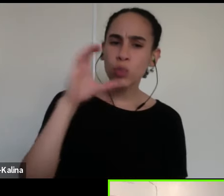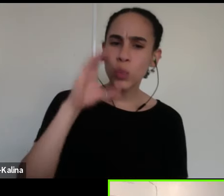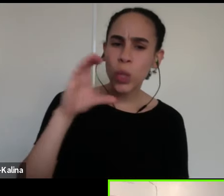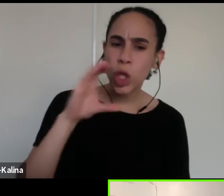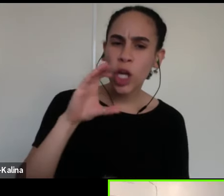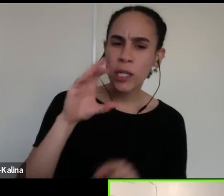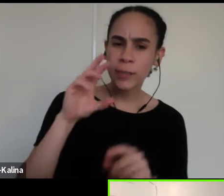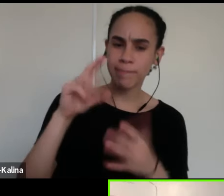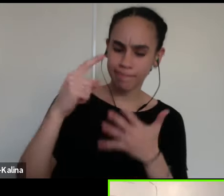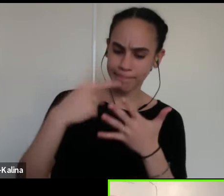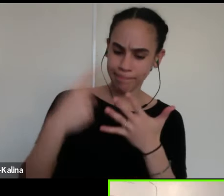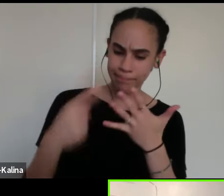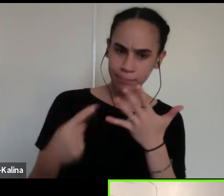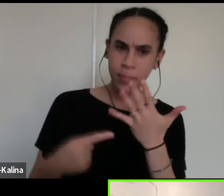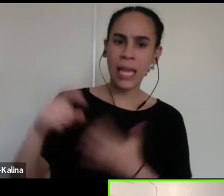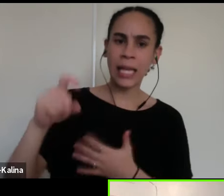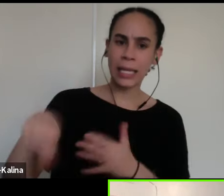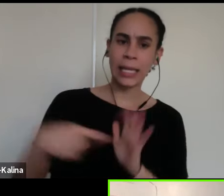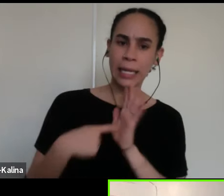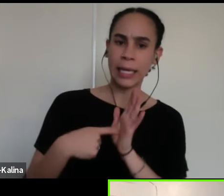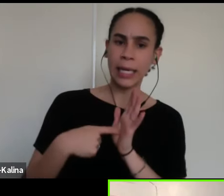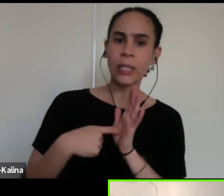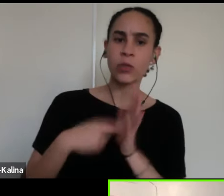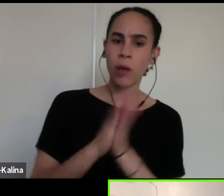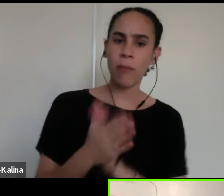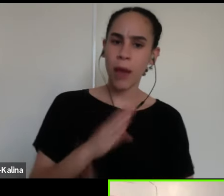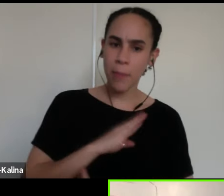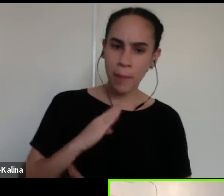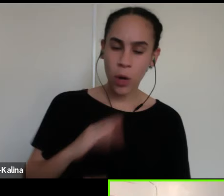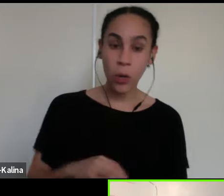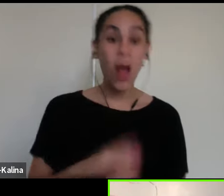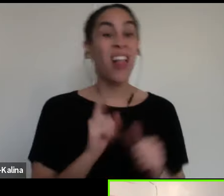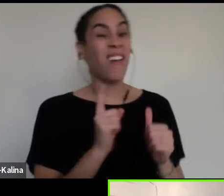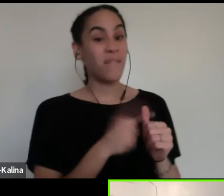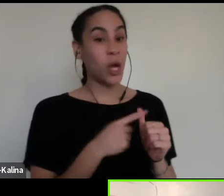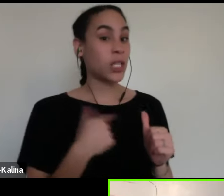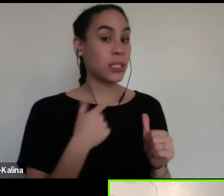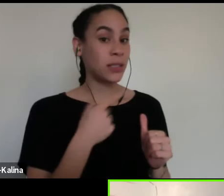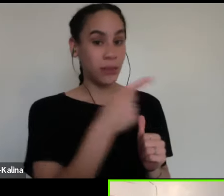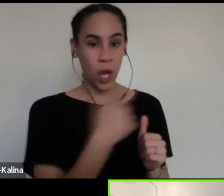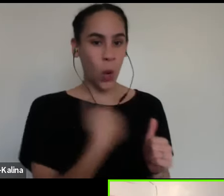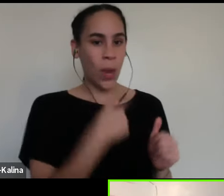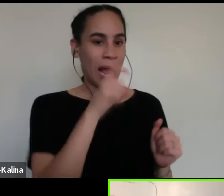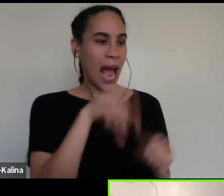Yeah, the first things first, like they have to fall in love with us and we have to fall in love with them. There's got